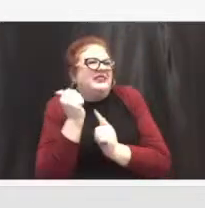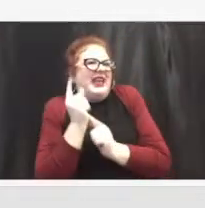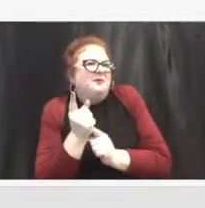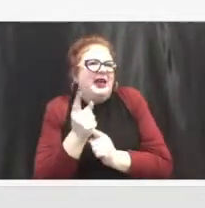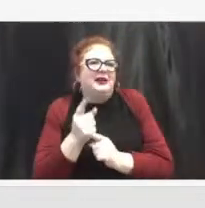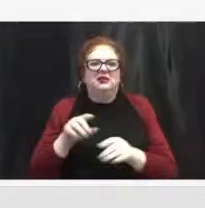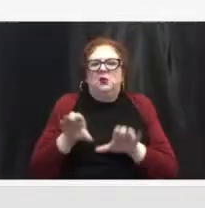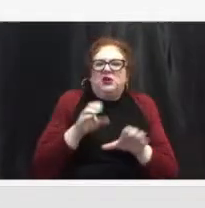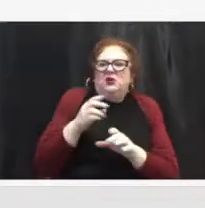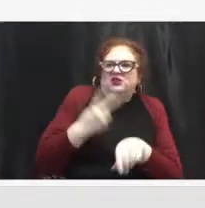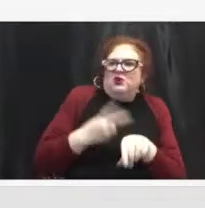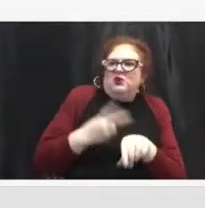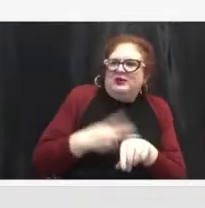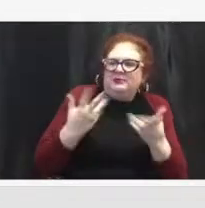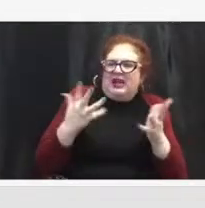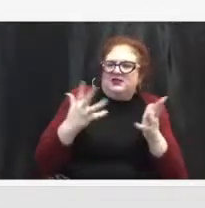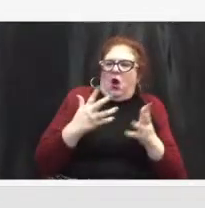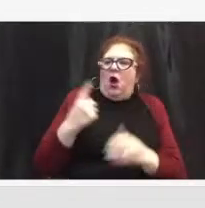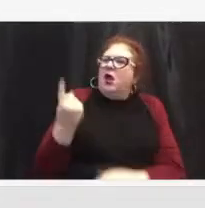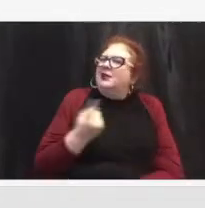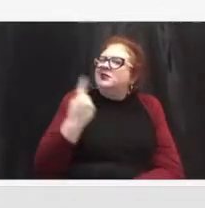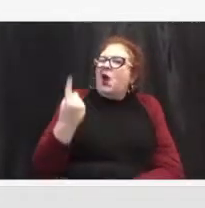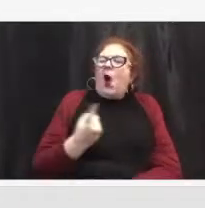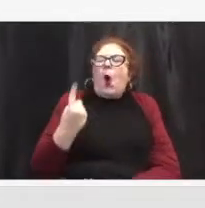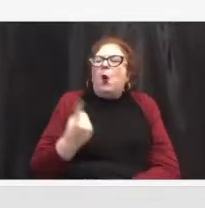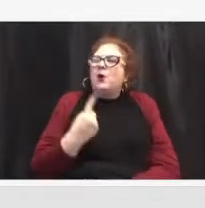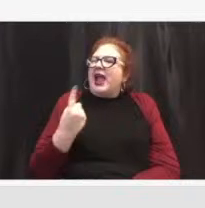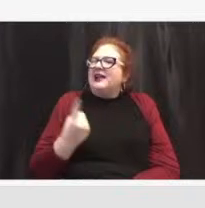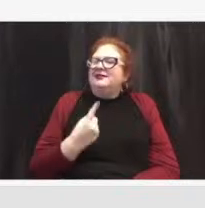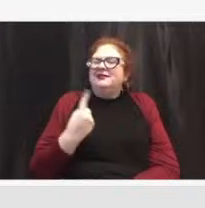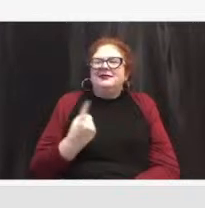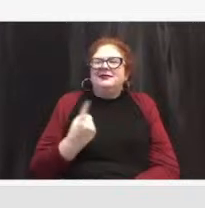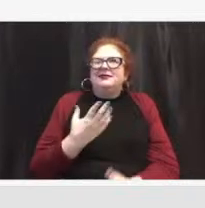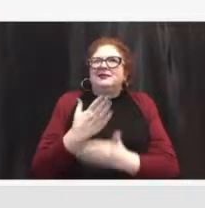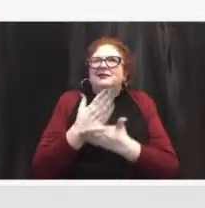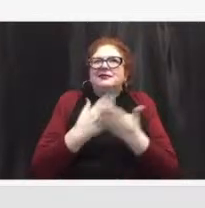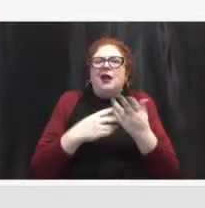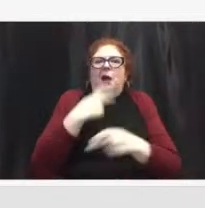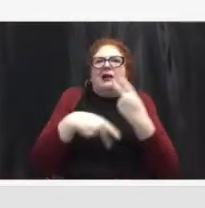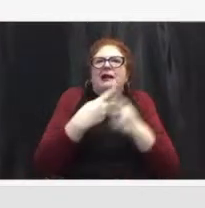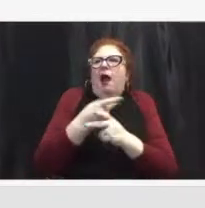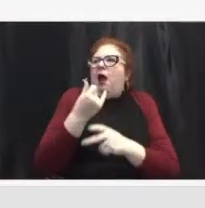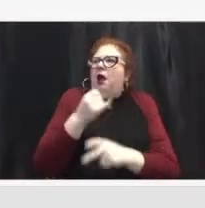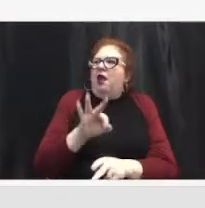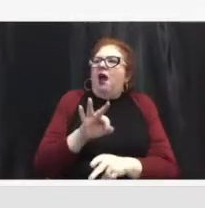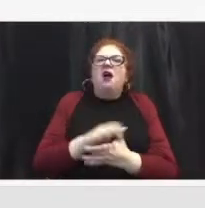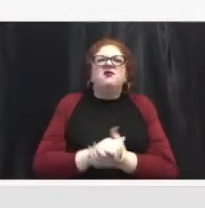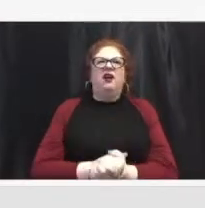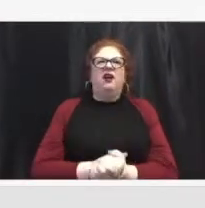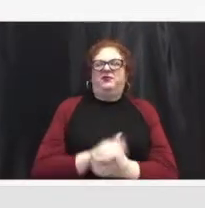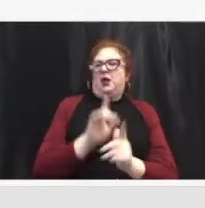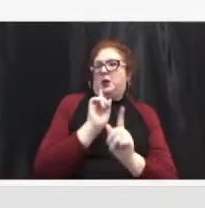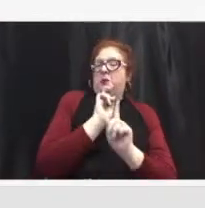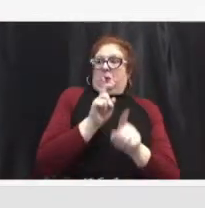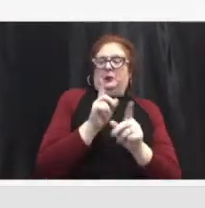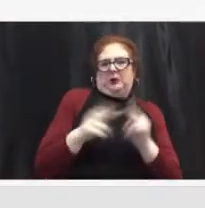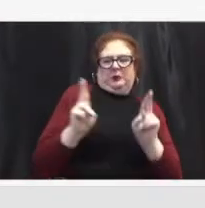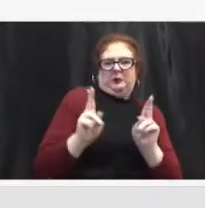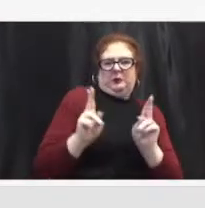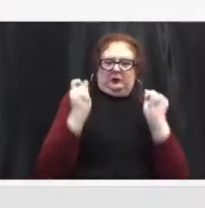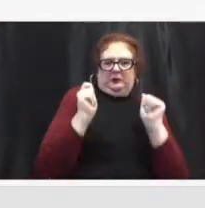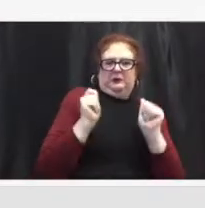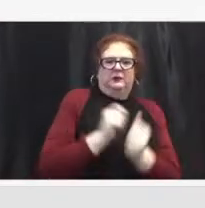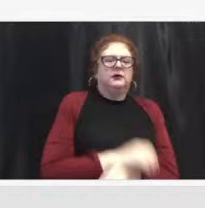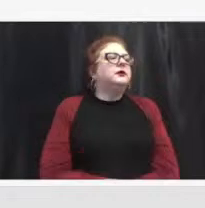couple times. It's always some kind of unpleasant remarks. Okay. Was